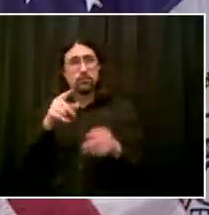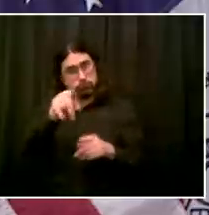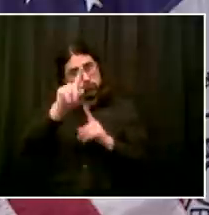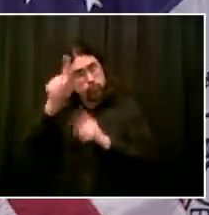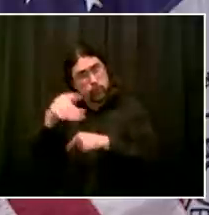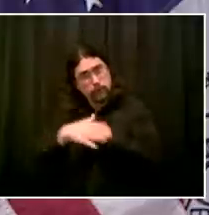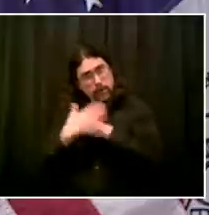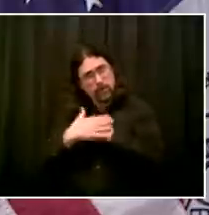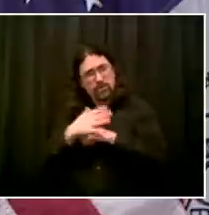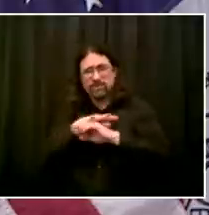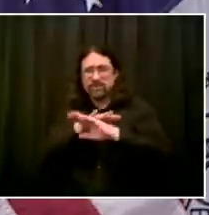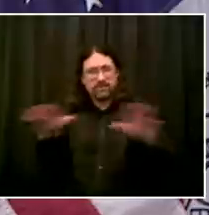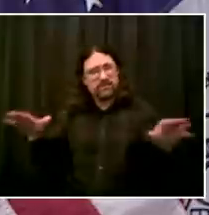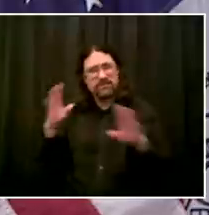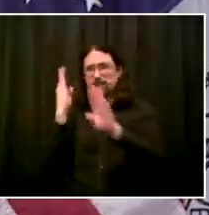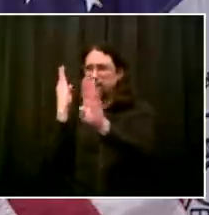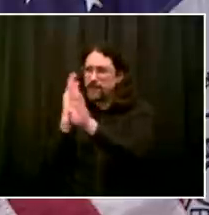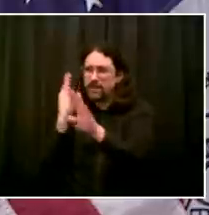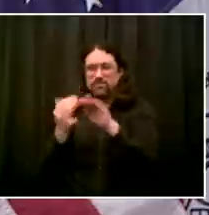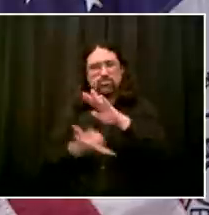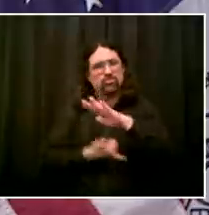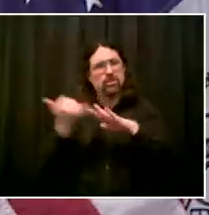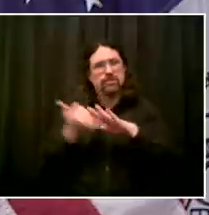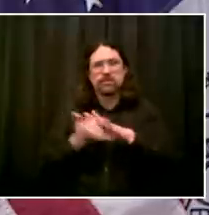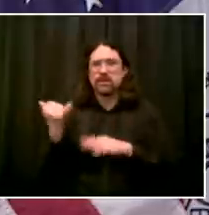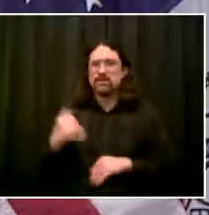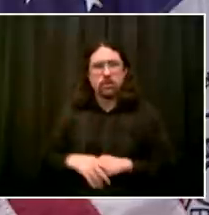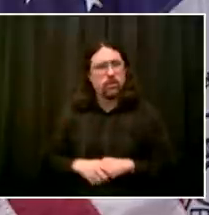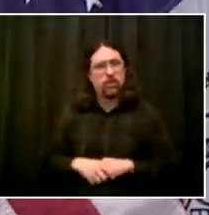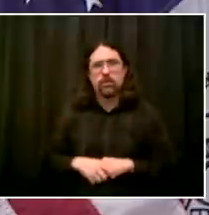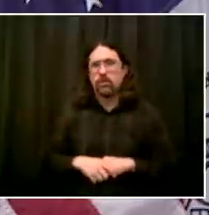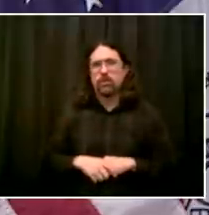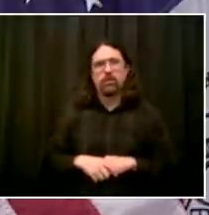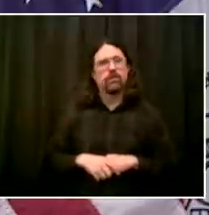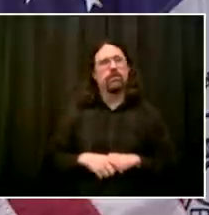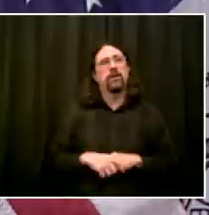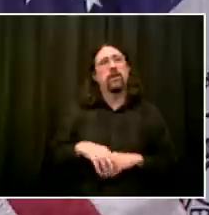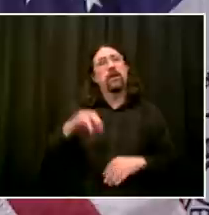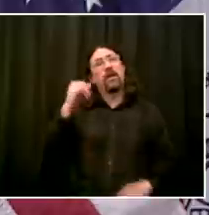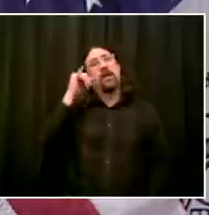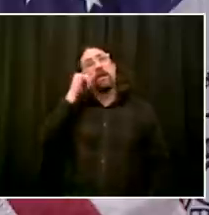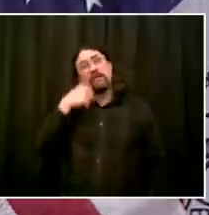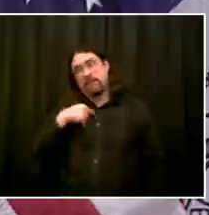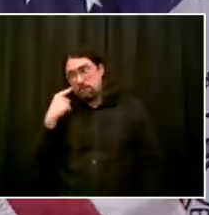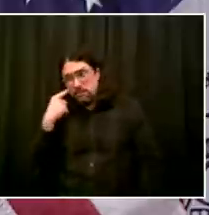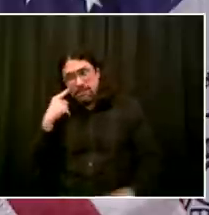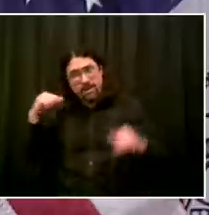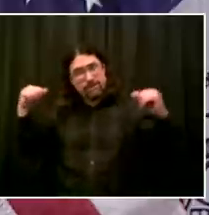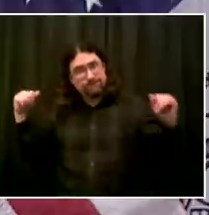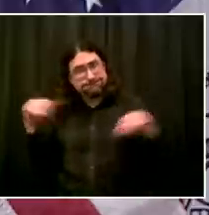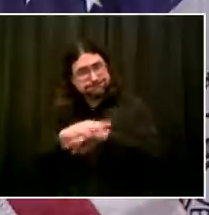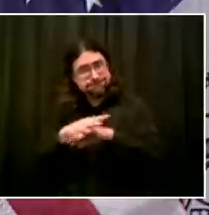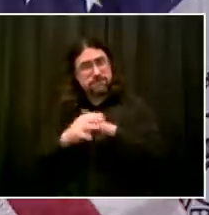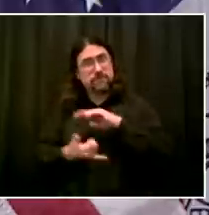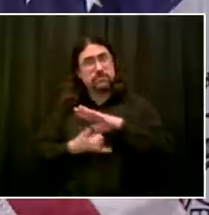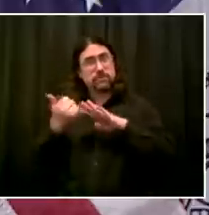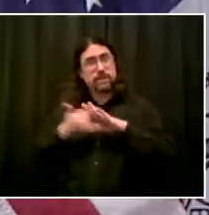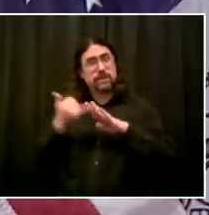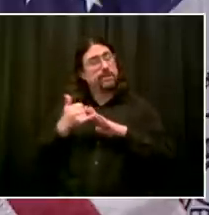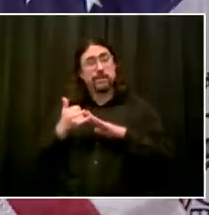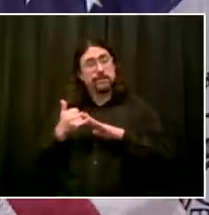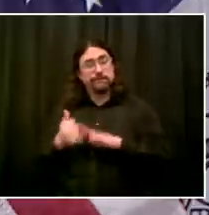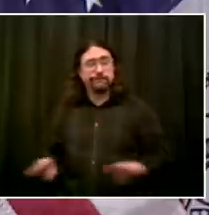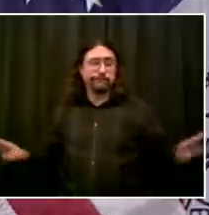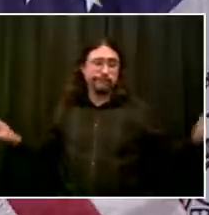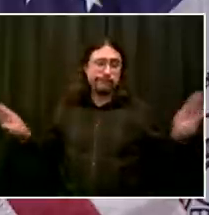allow swimming. There will not be lifeguards. But if folks just want to go and enjoy the beach for a period of